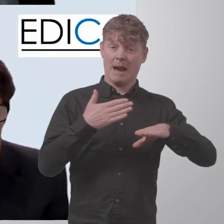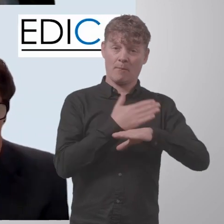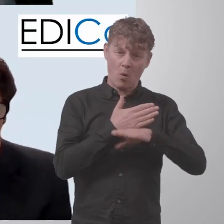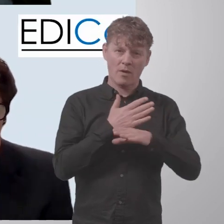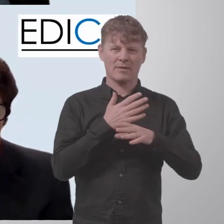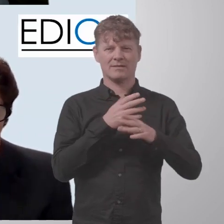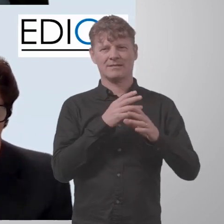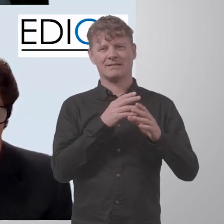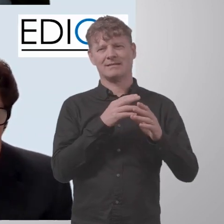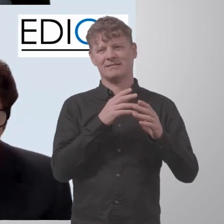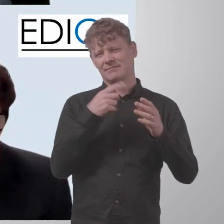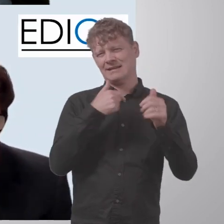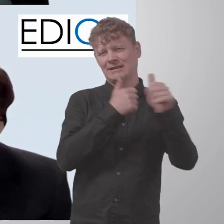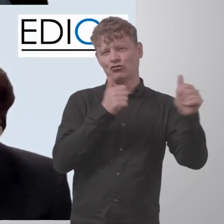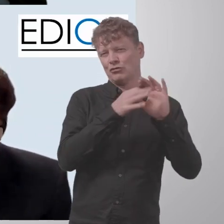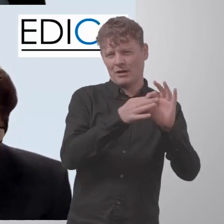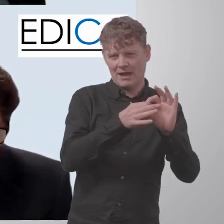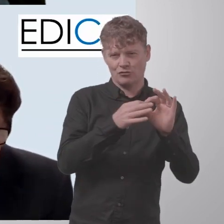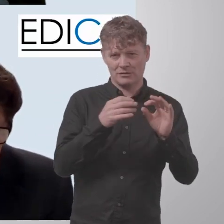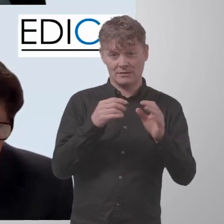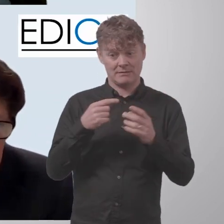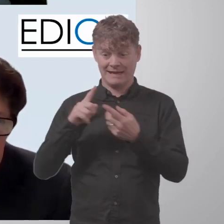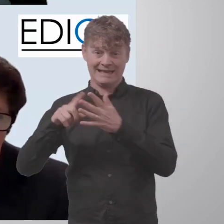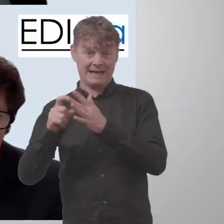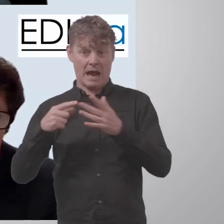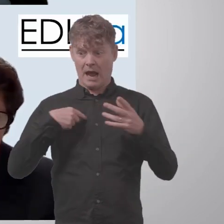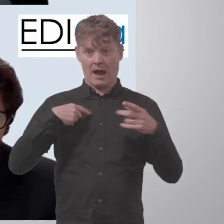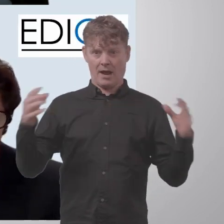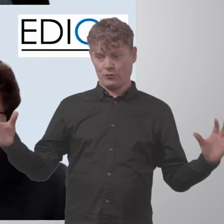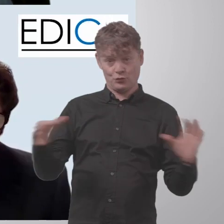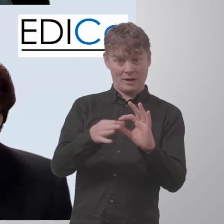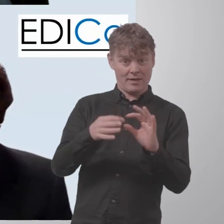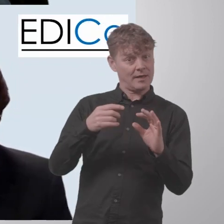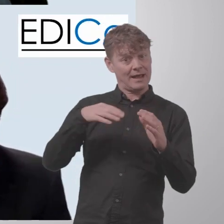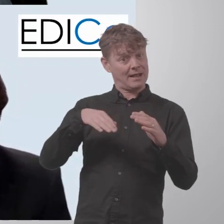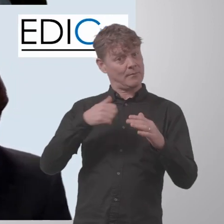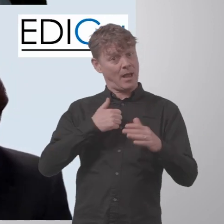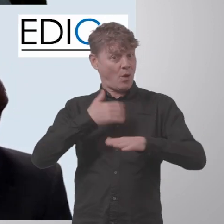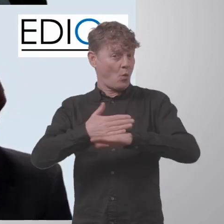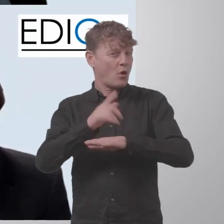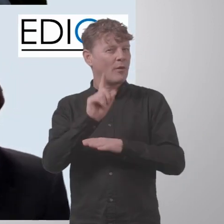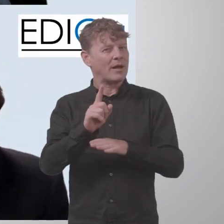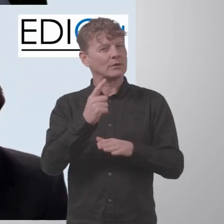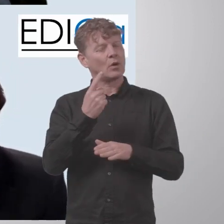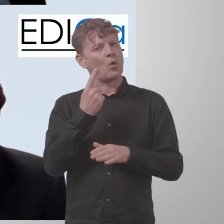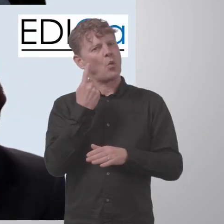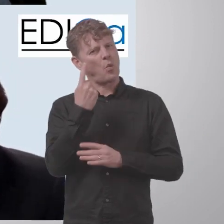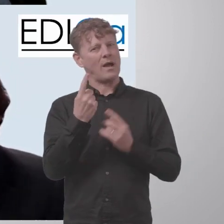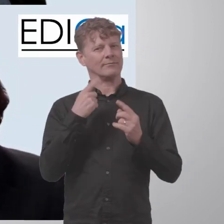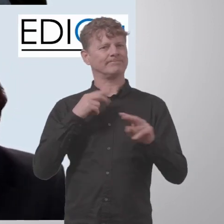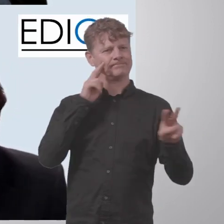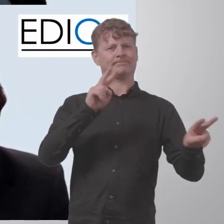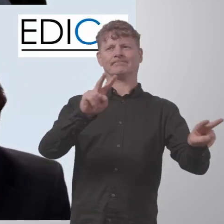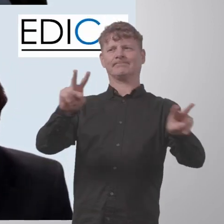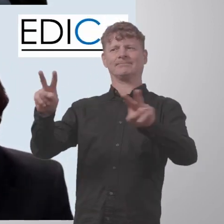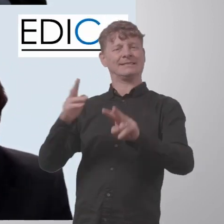and brought the two together in a kind of way. And I think one of the things that does need to change is that there's far